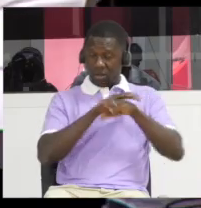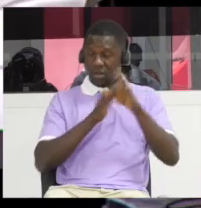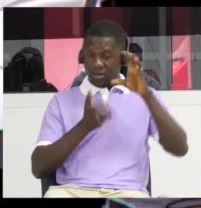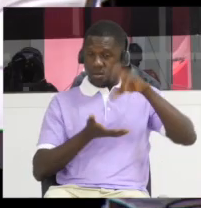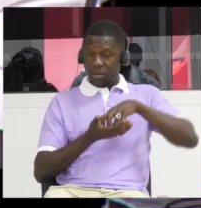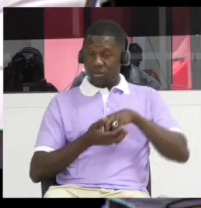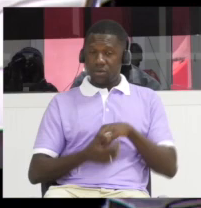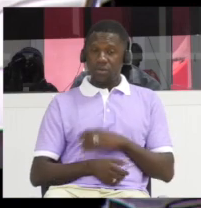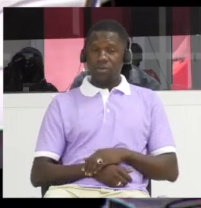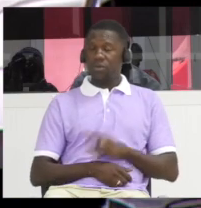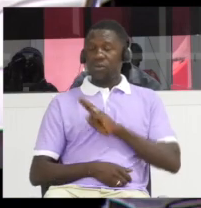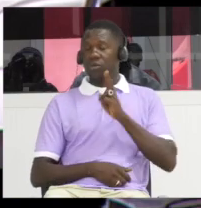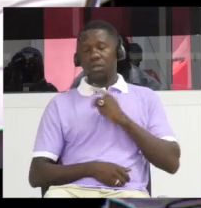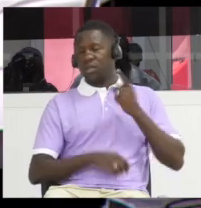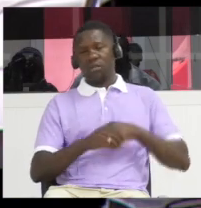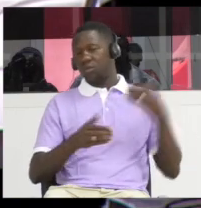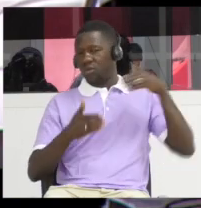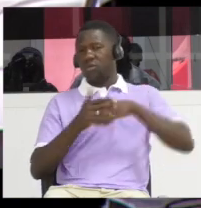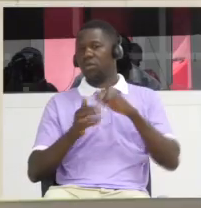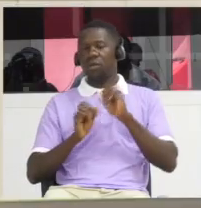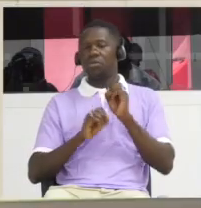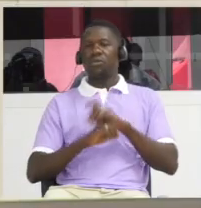time did you leave State House?